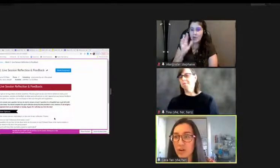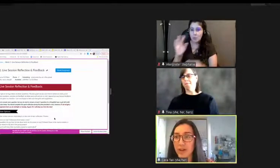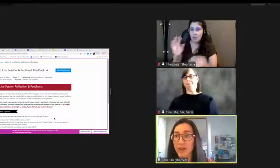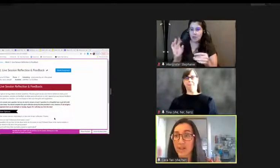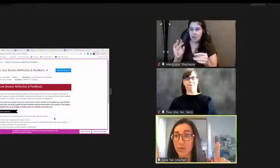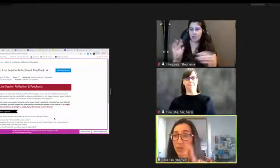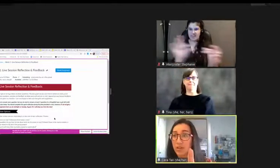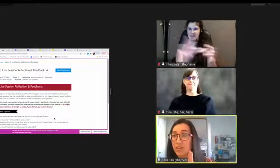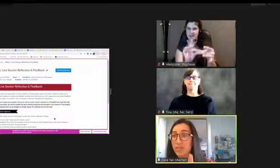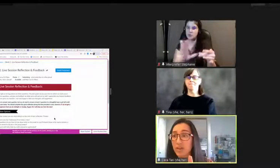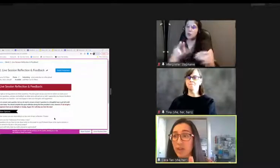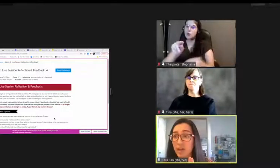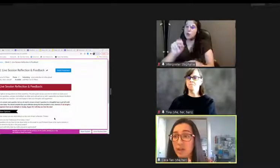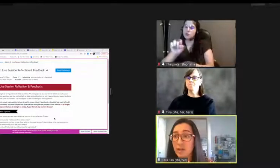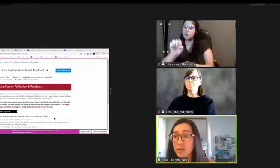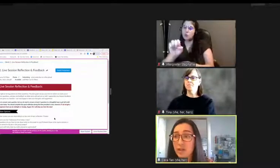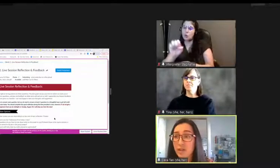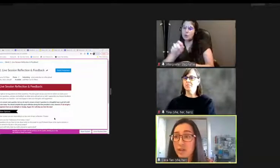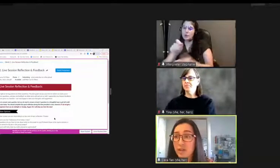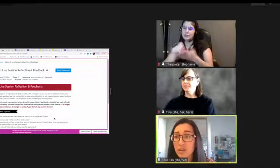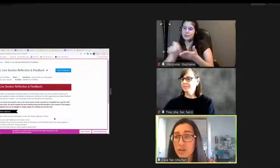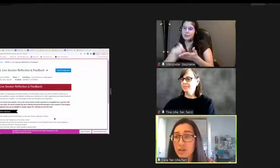taker via email. Is that okay?